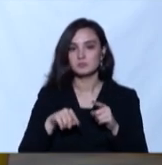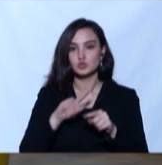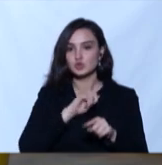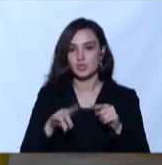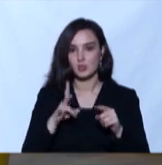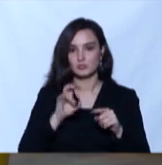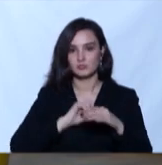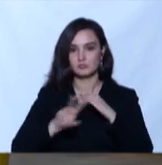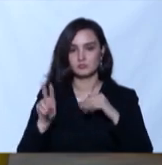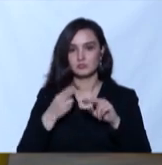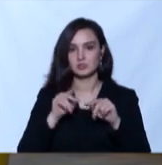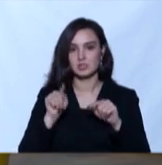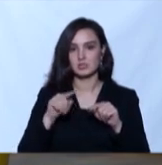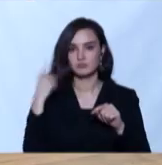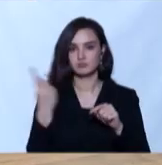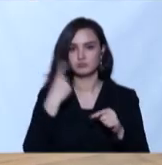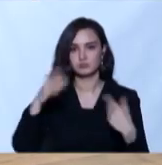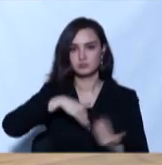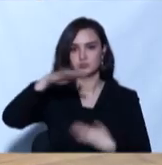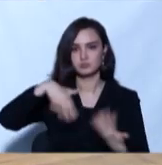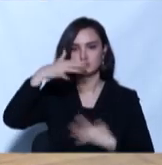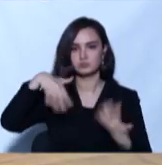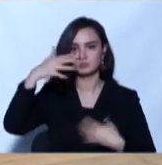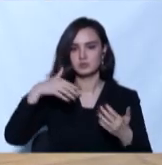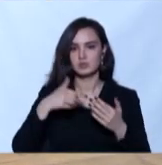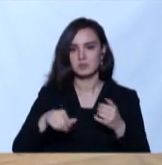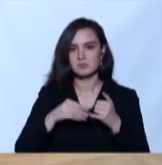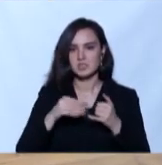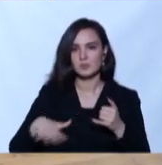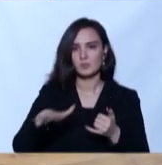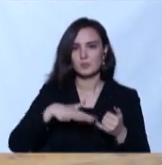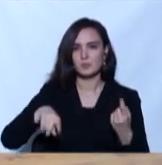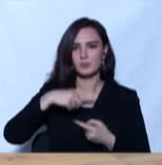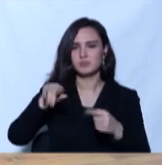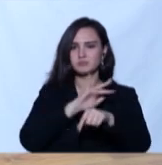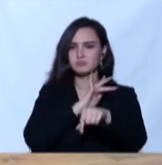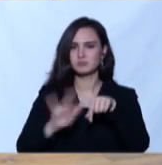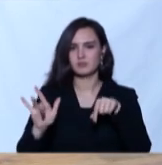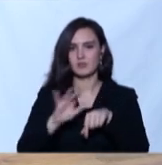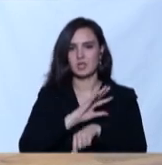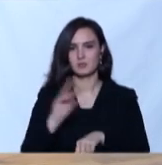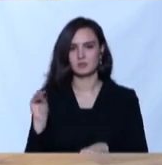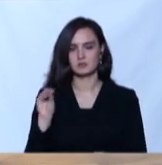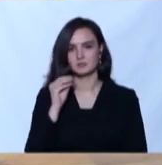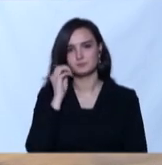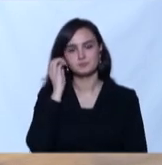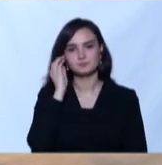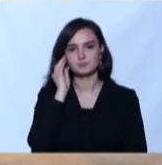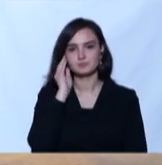immediately. It's a spinning cloud that touches the ground and destroys everything in its path.